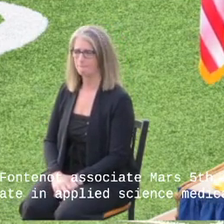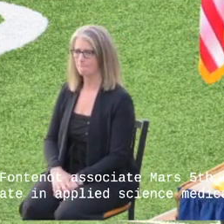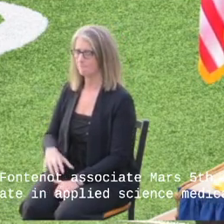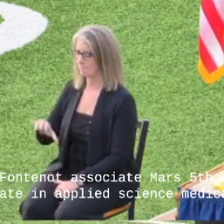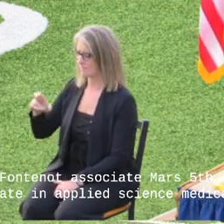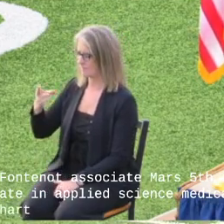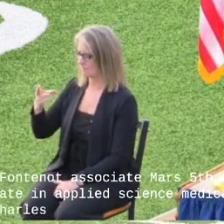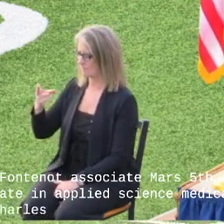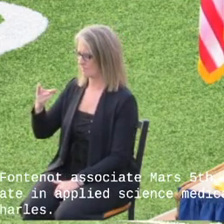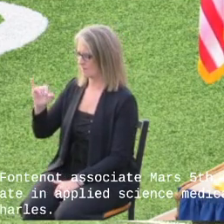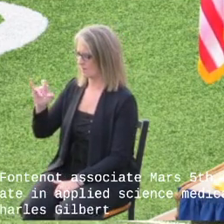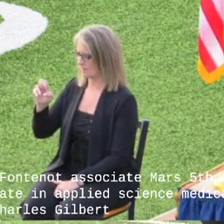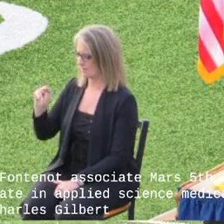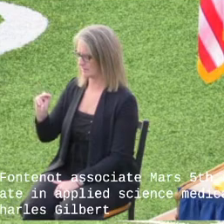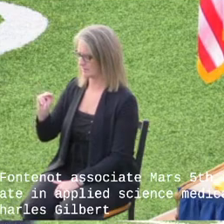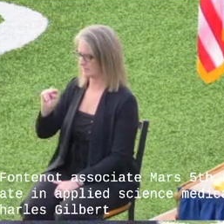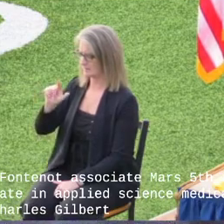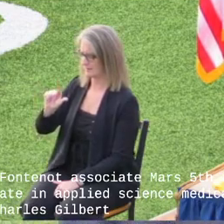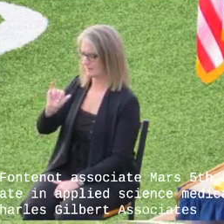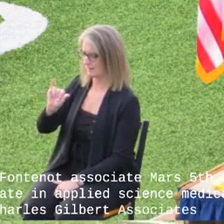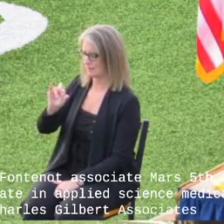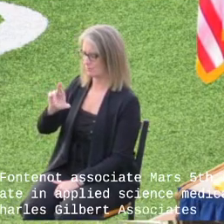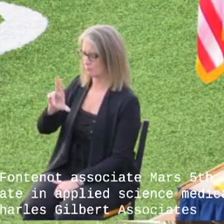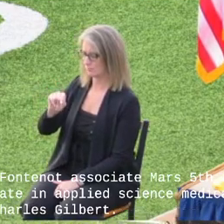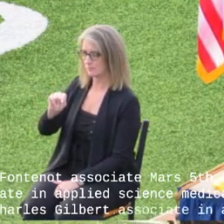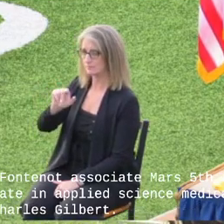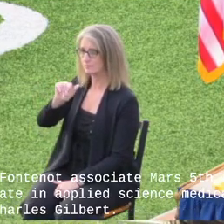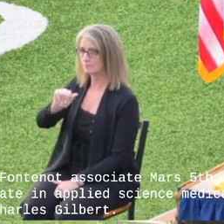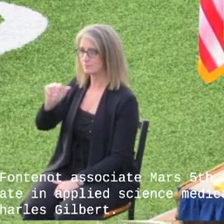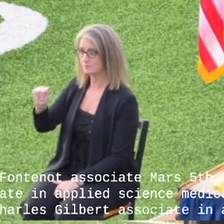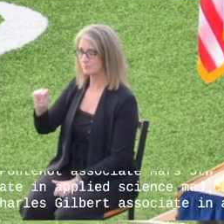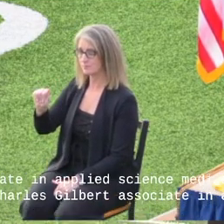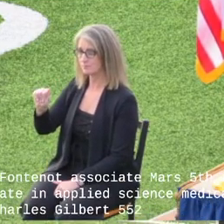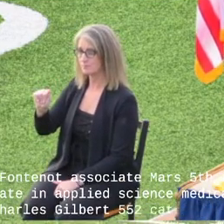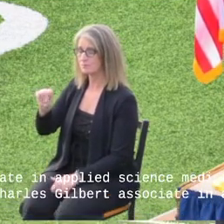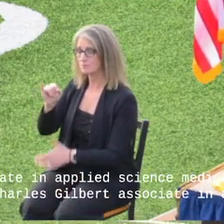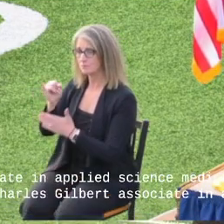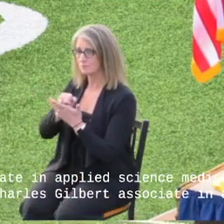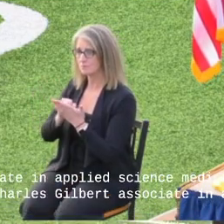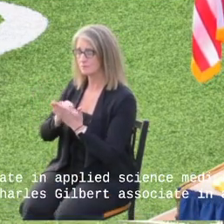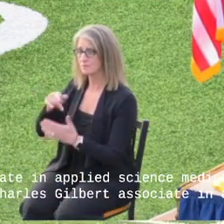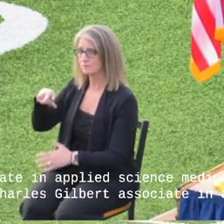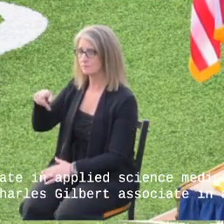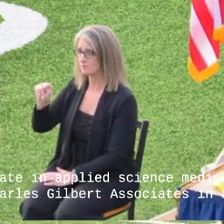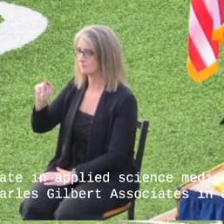Colin Charles Gilbert, Associate in Arts, Phi Theta Kappa.